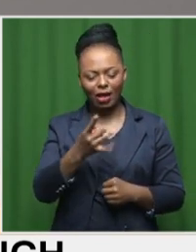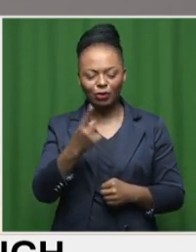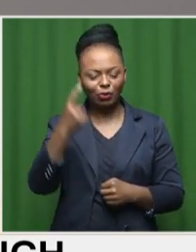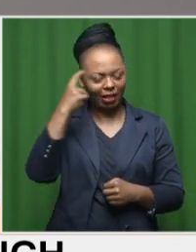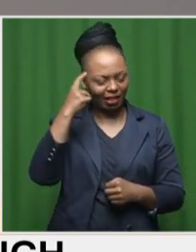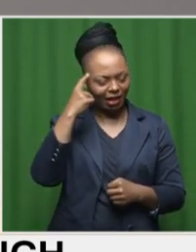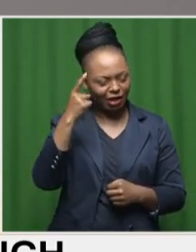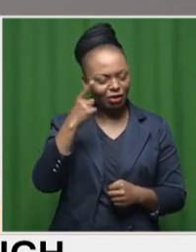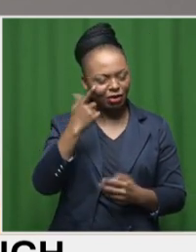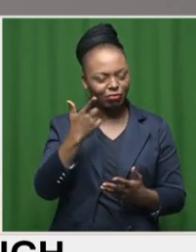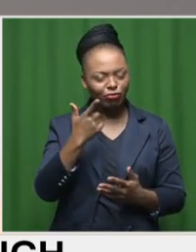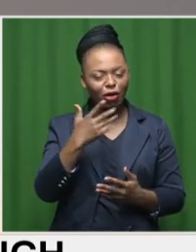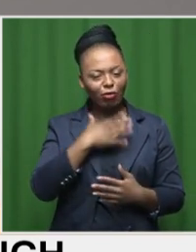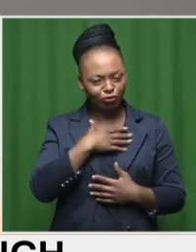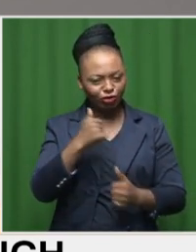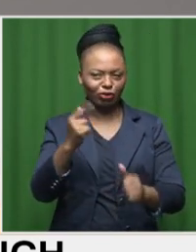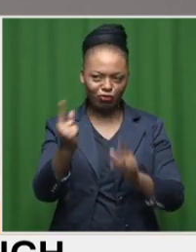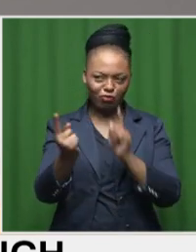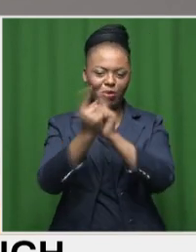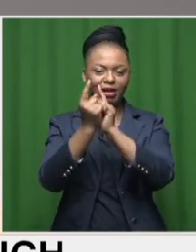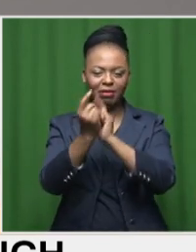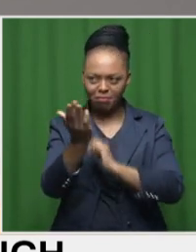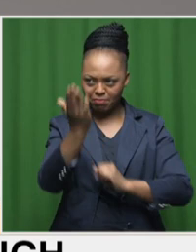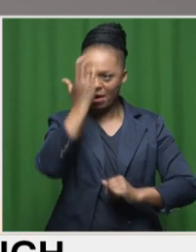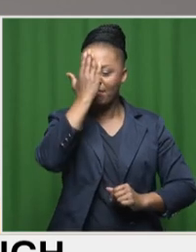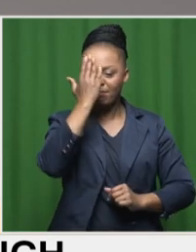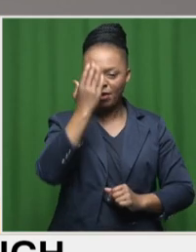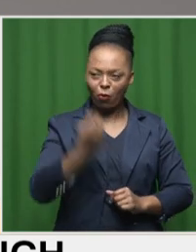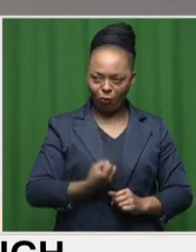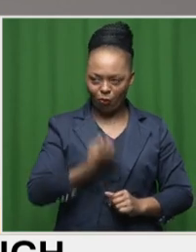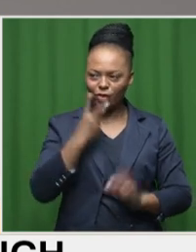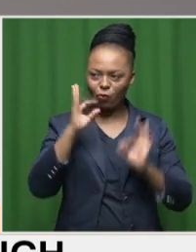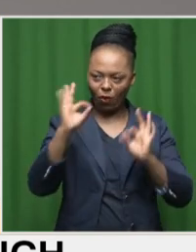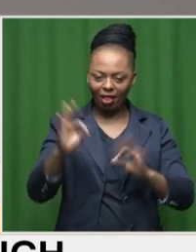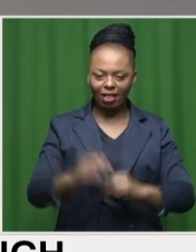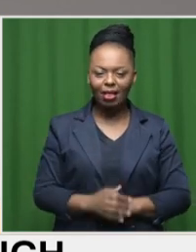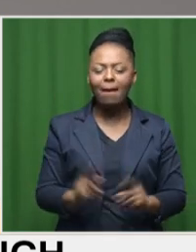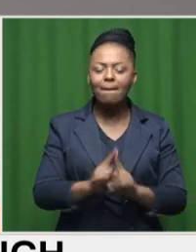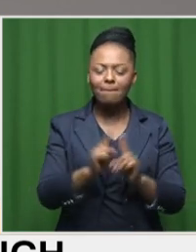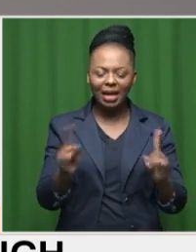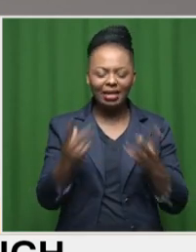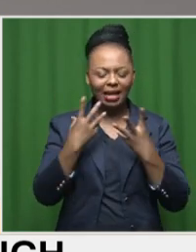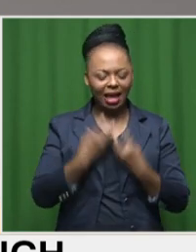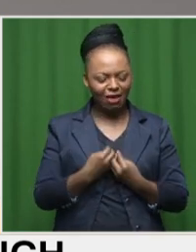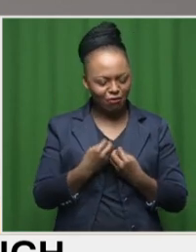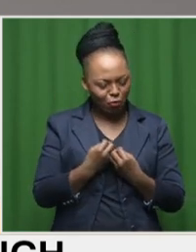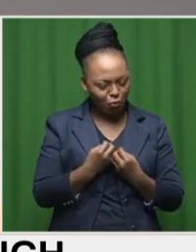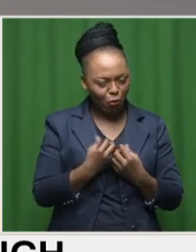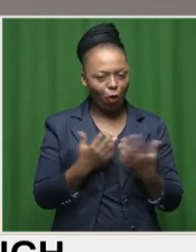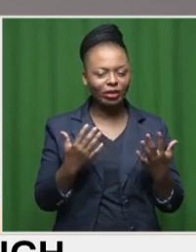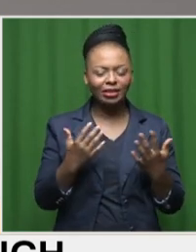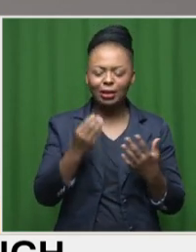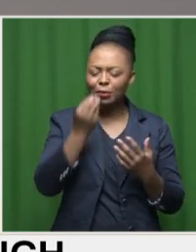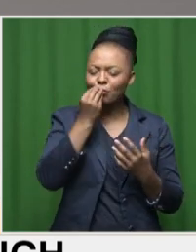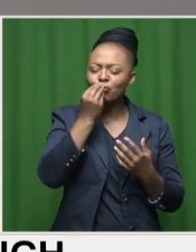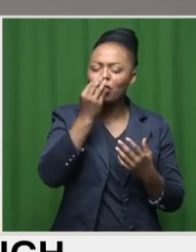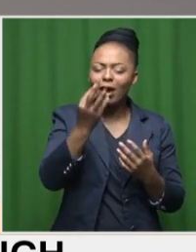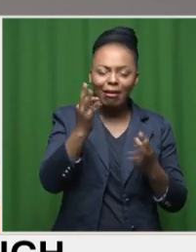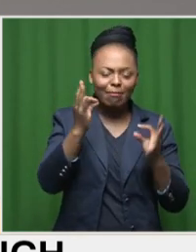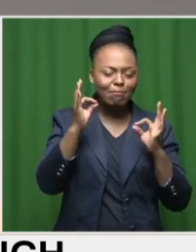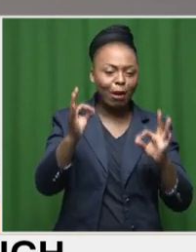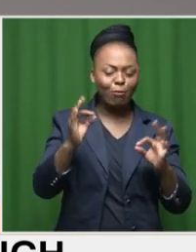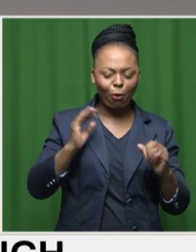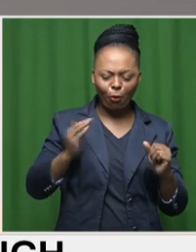always be a pleasure to meet them and see them, and I wish them well. But I have got the most amazing woman in charge of